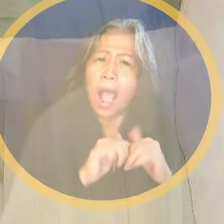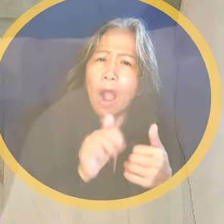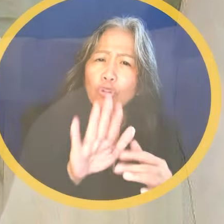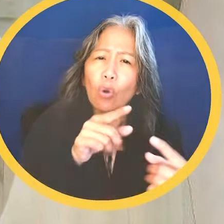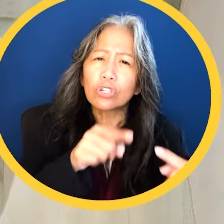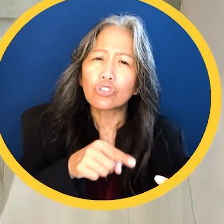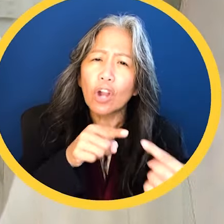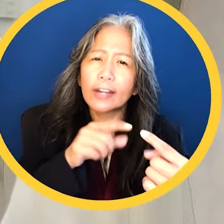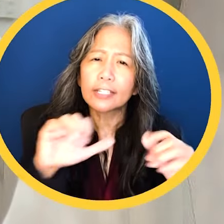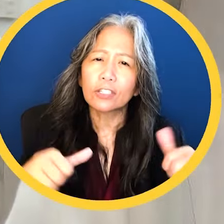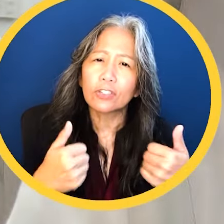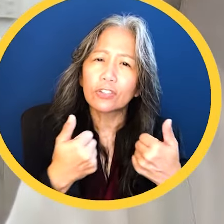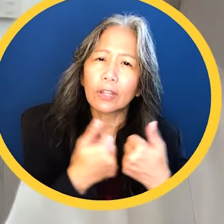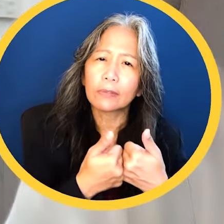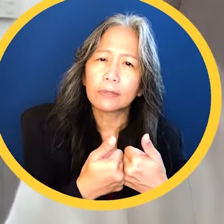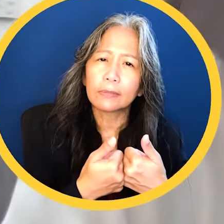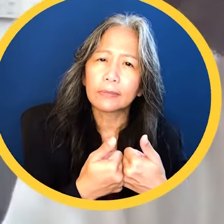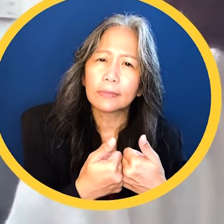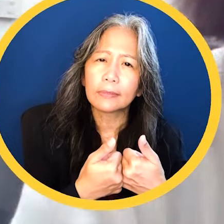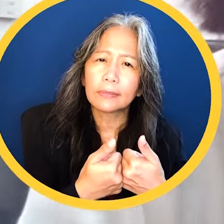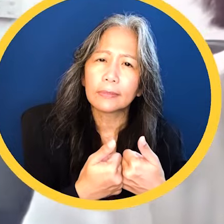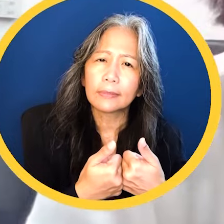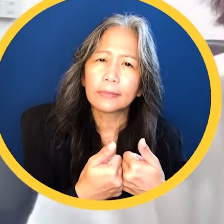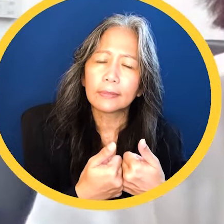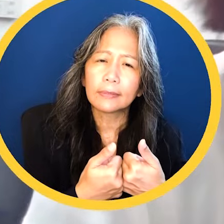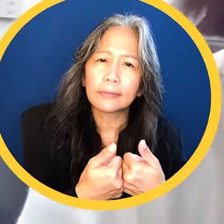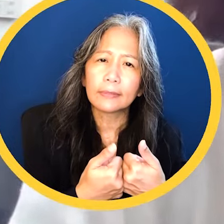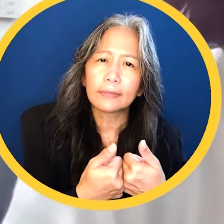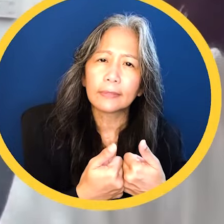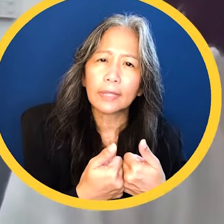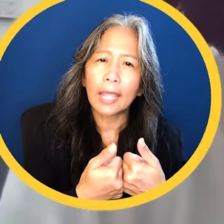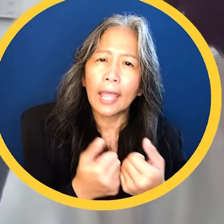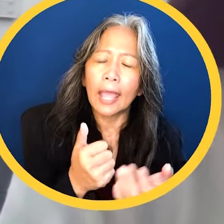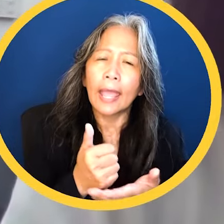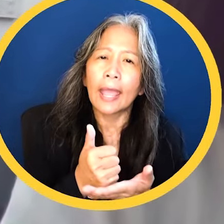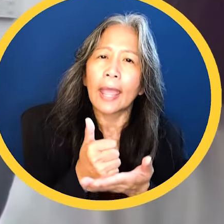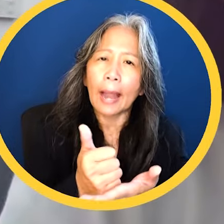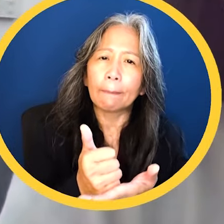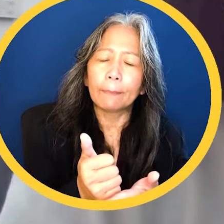How has your struggles and your challenges